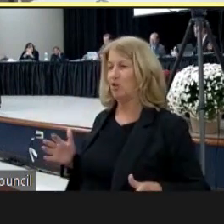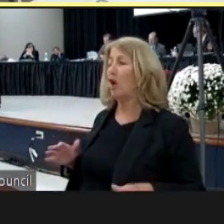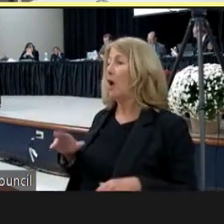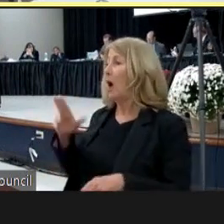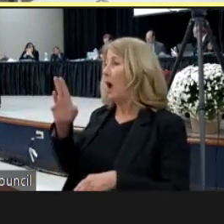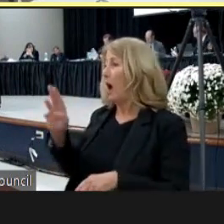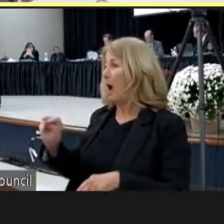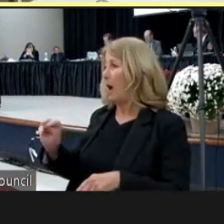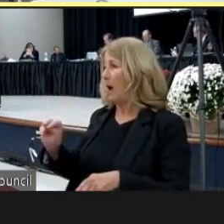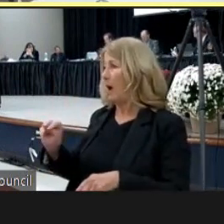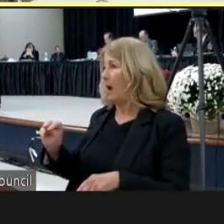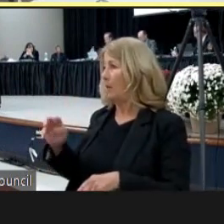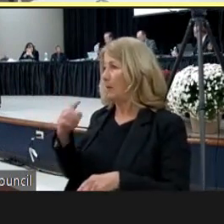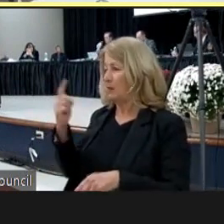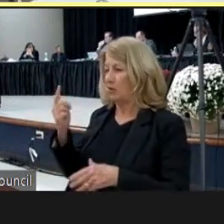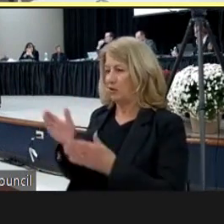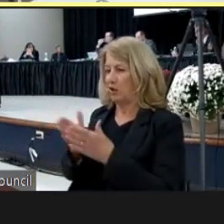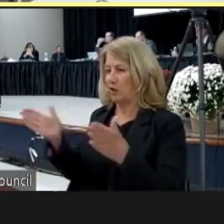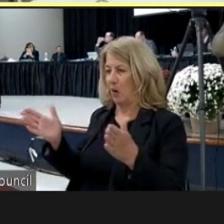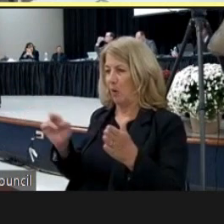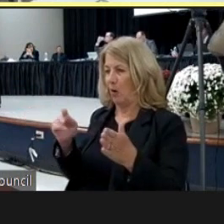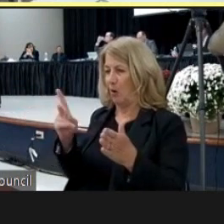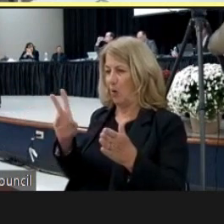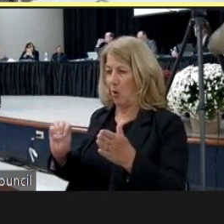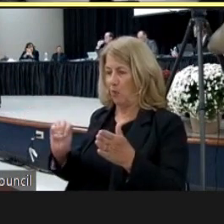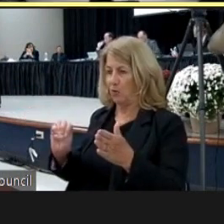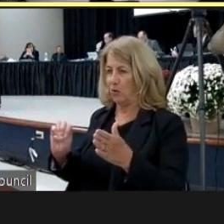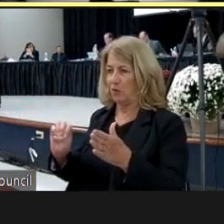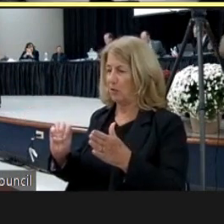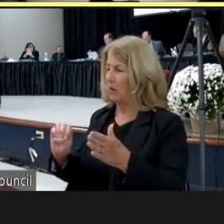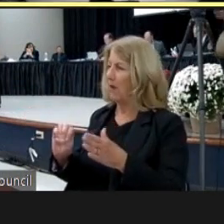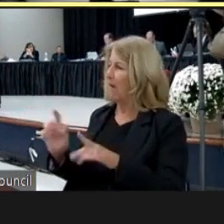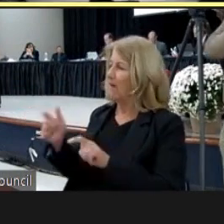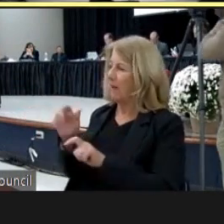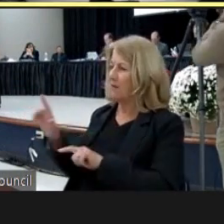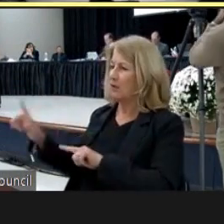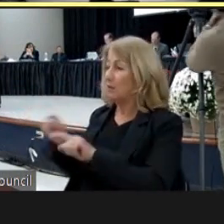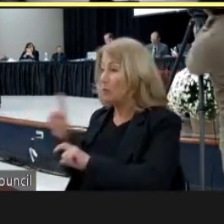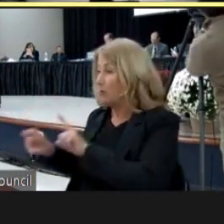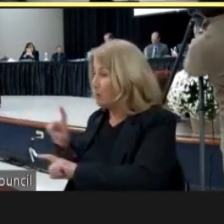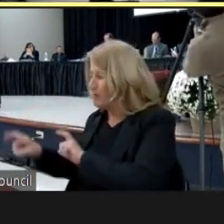just had some general notes here and just rapid fire questions.